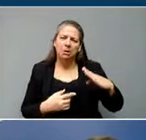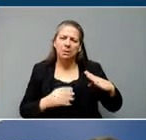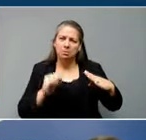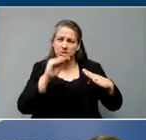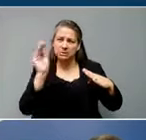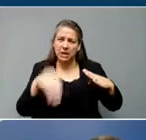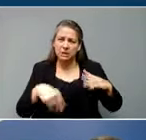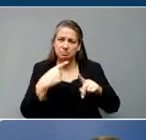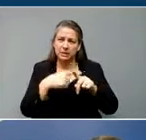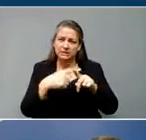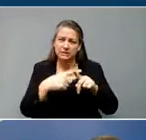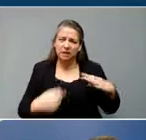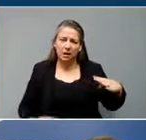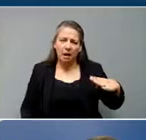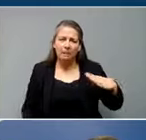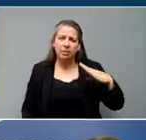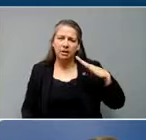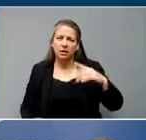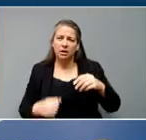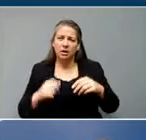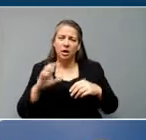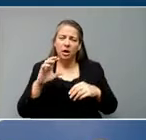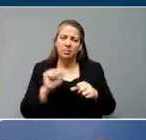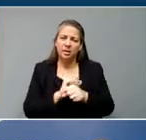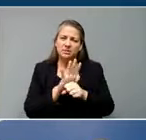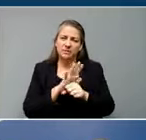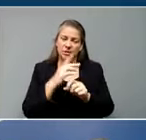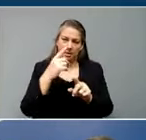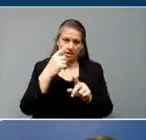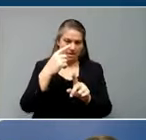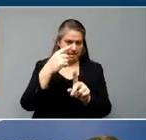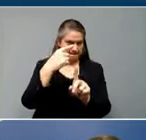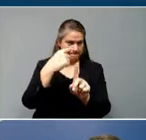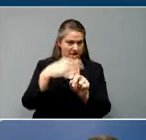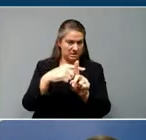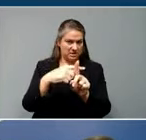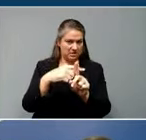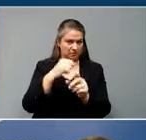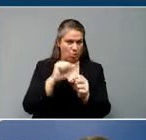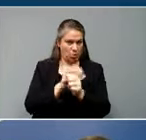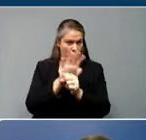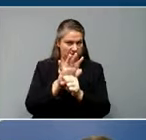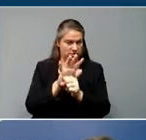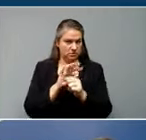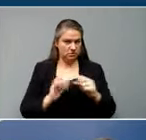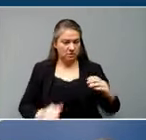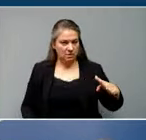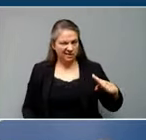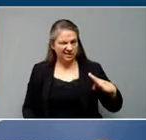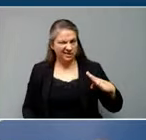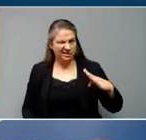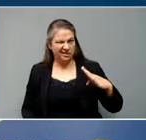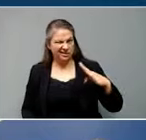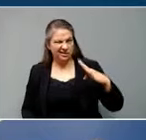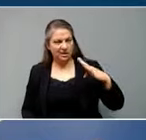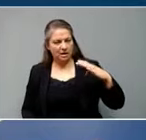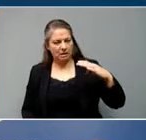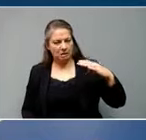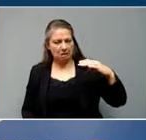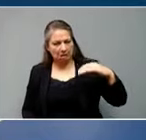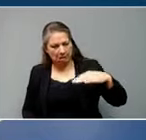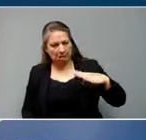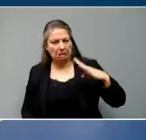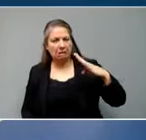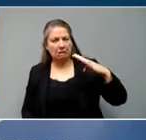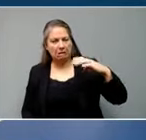basis has been plateaued, going up a quarter of a percentage point or down a quarter of a percentage point